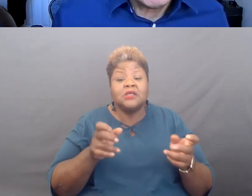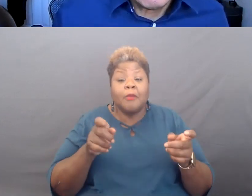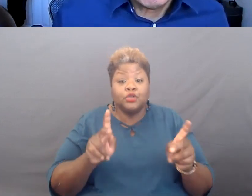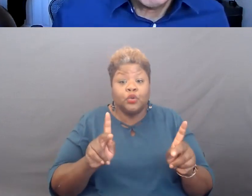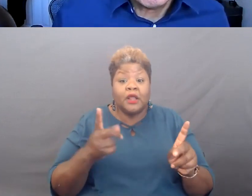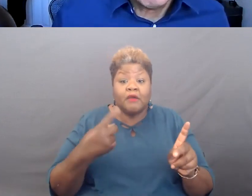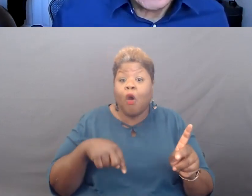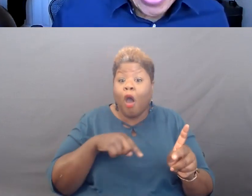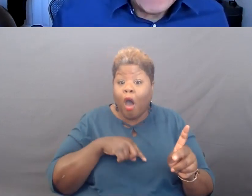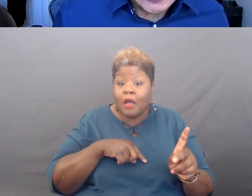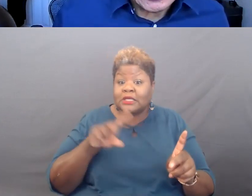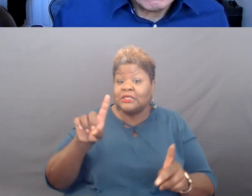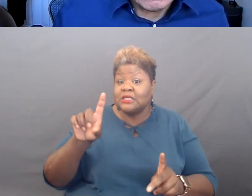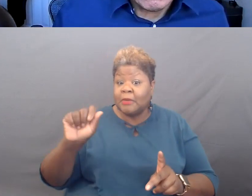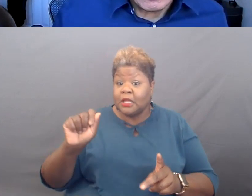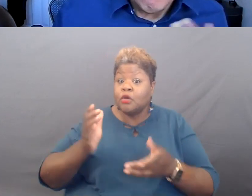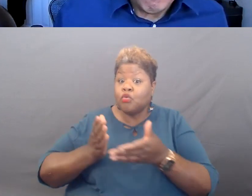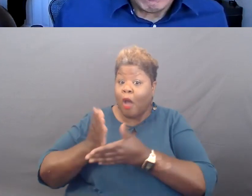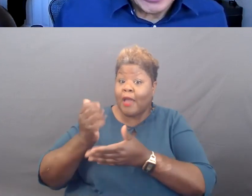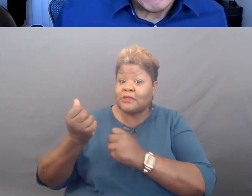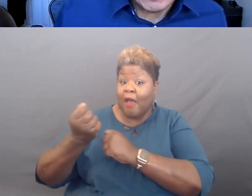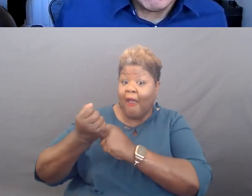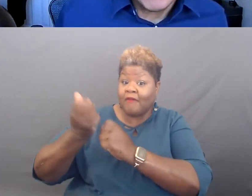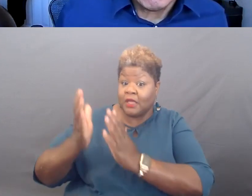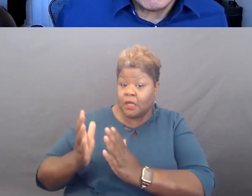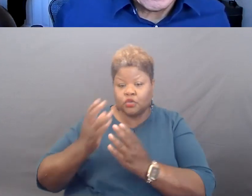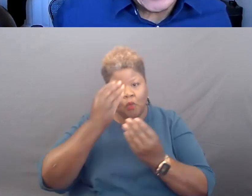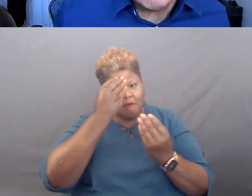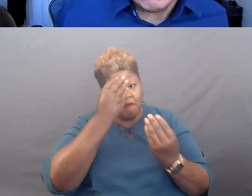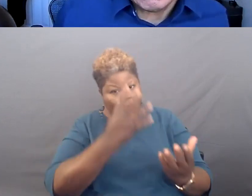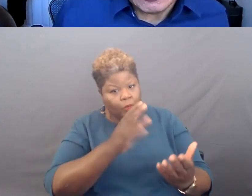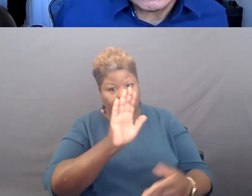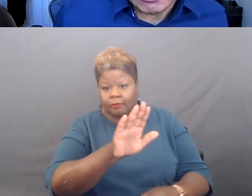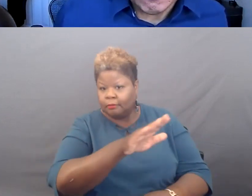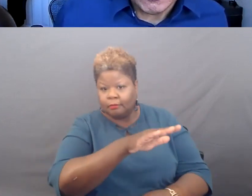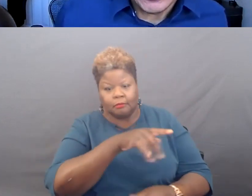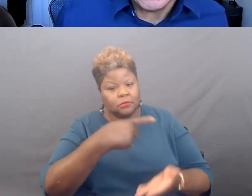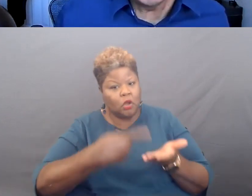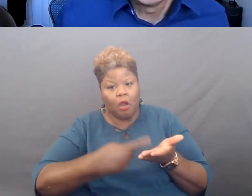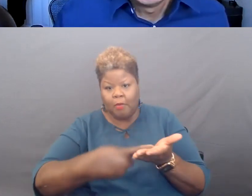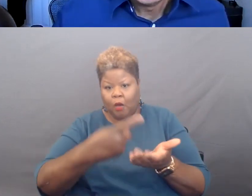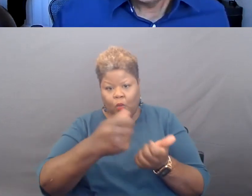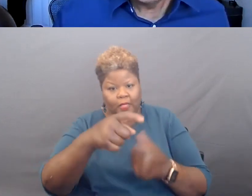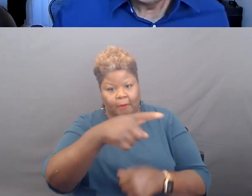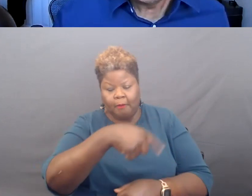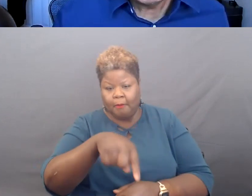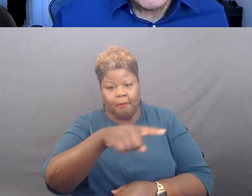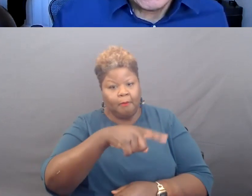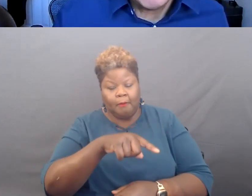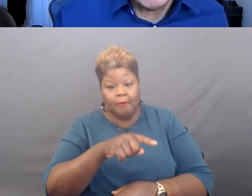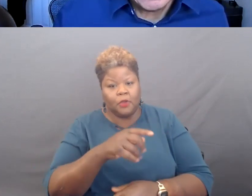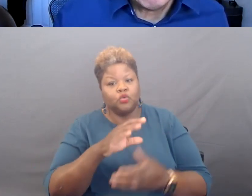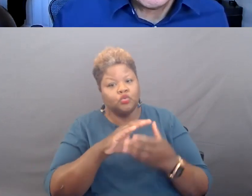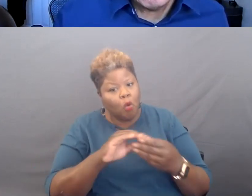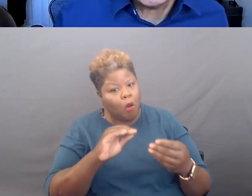for us as disability rights advocates to inform healthcare providers and have these discussions with them to